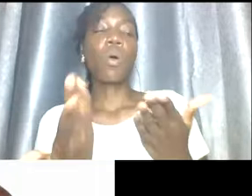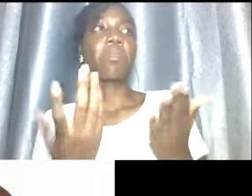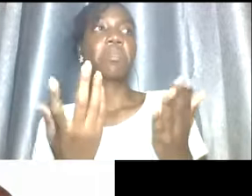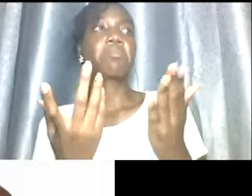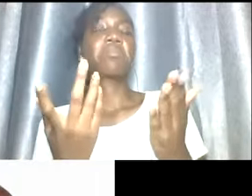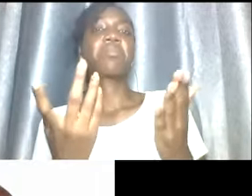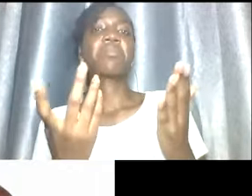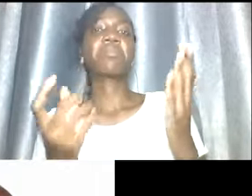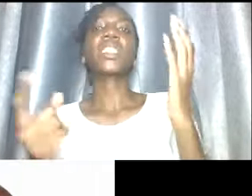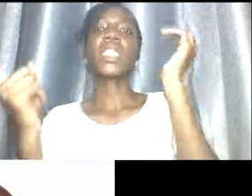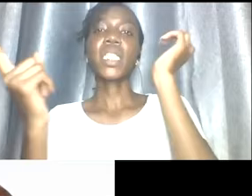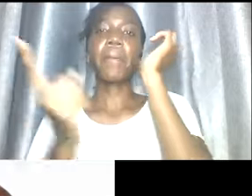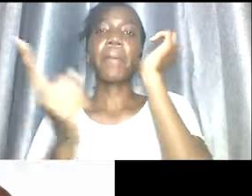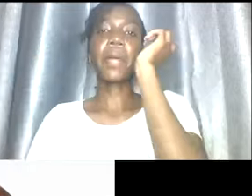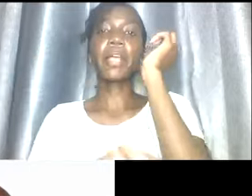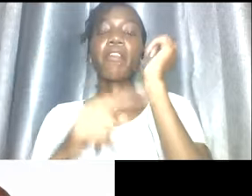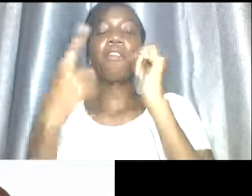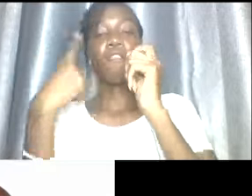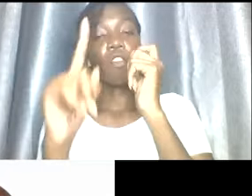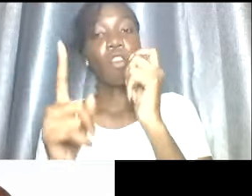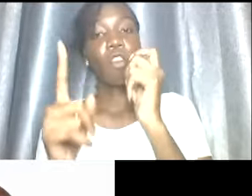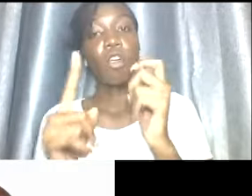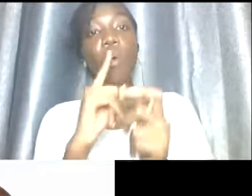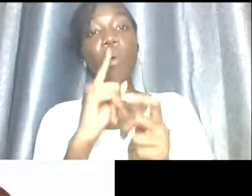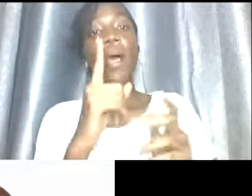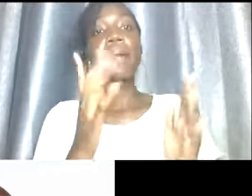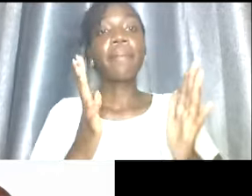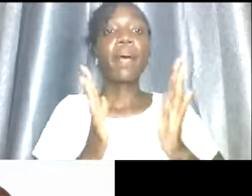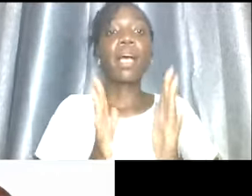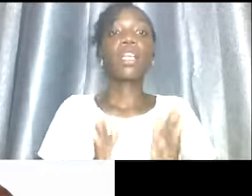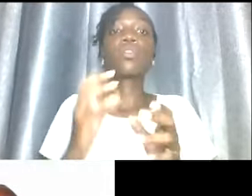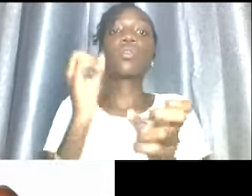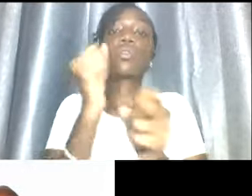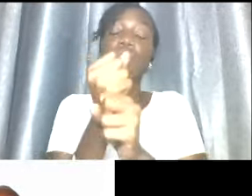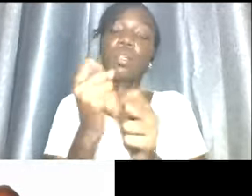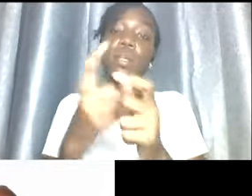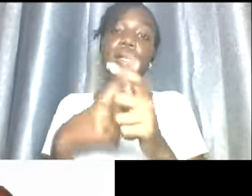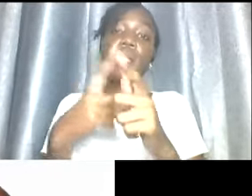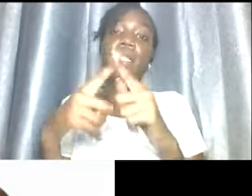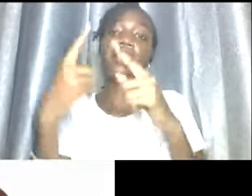the discipline that one needs to run a successful business?